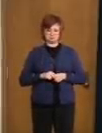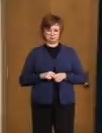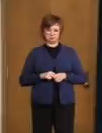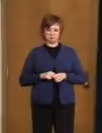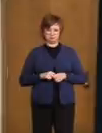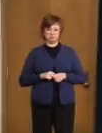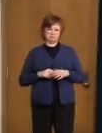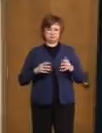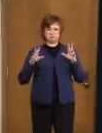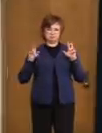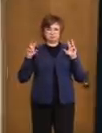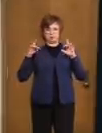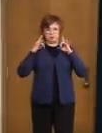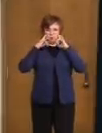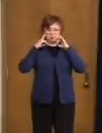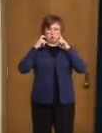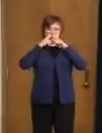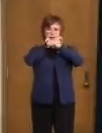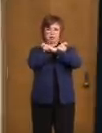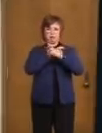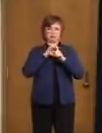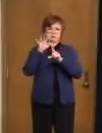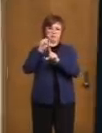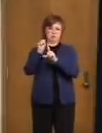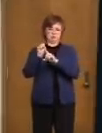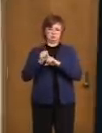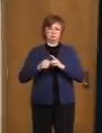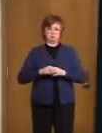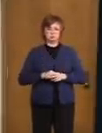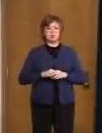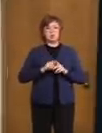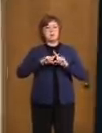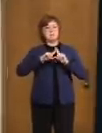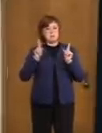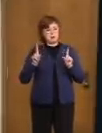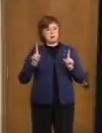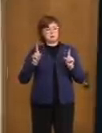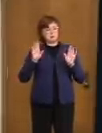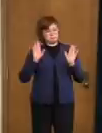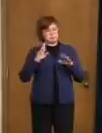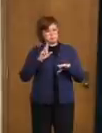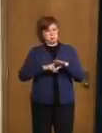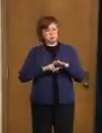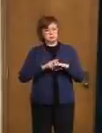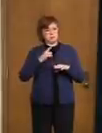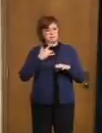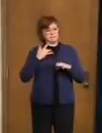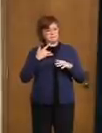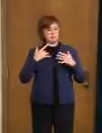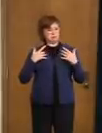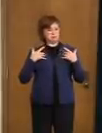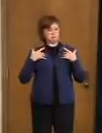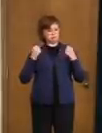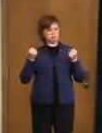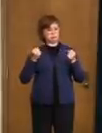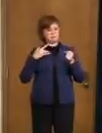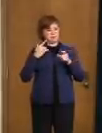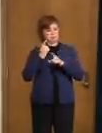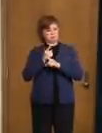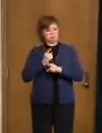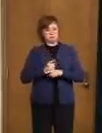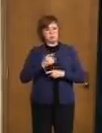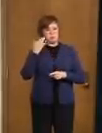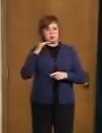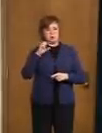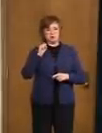of complications to the early stages of this. In saying that, I'm very confident in the days ahead. Scott has been working very hard